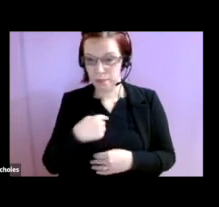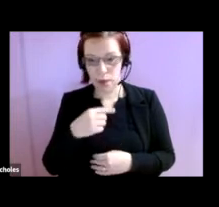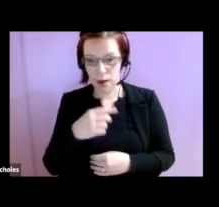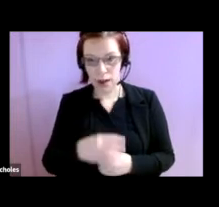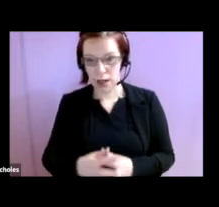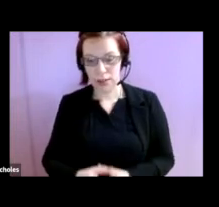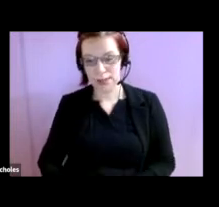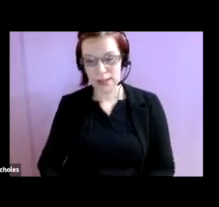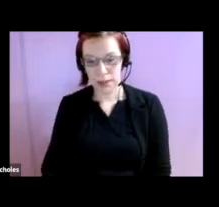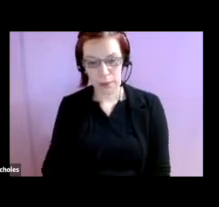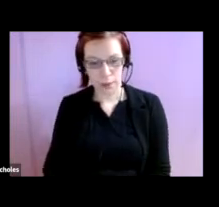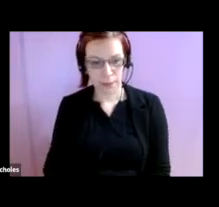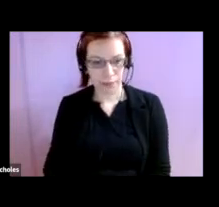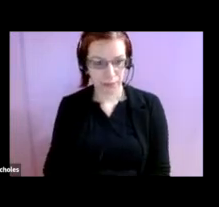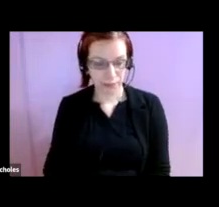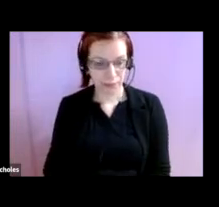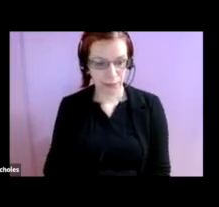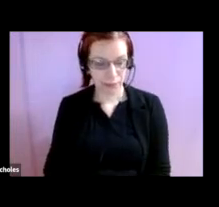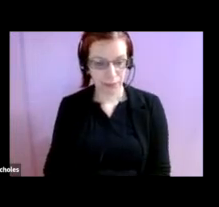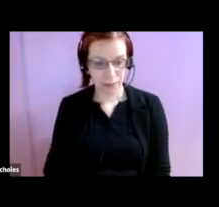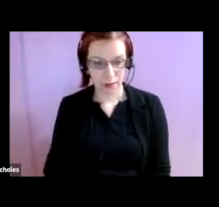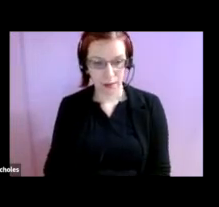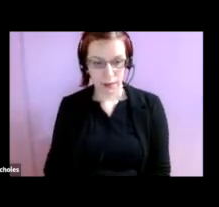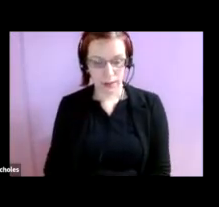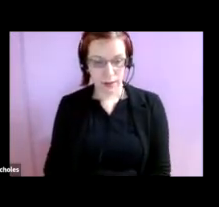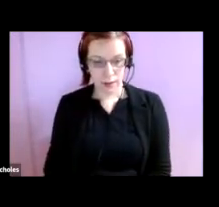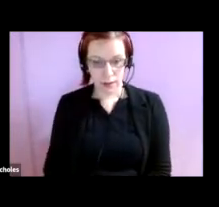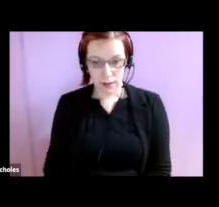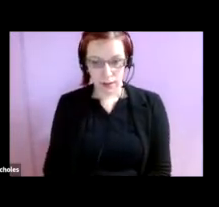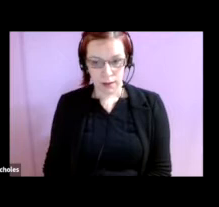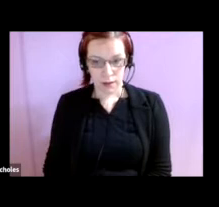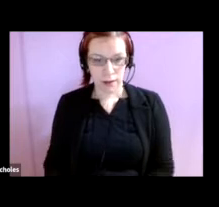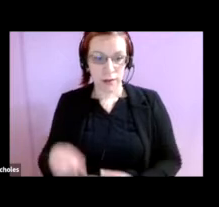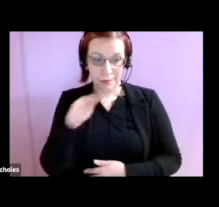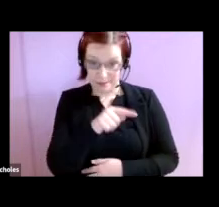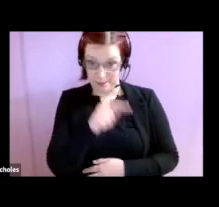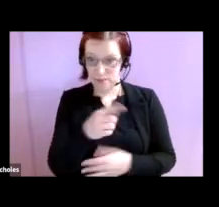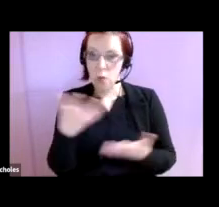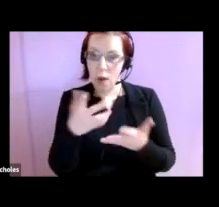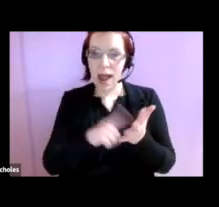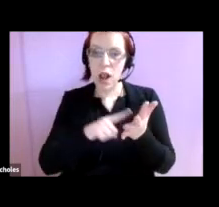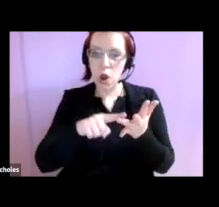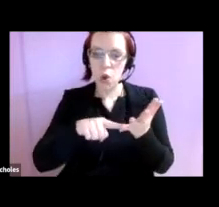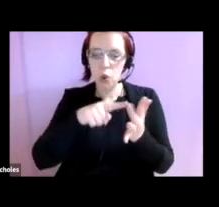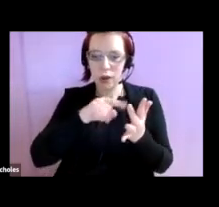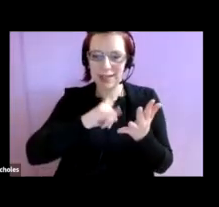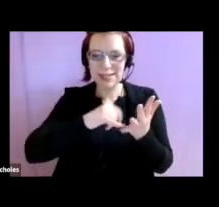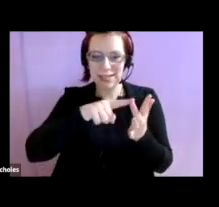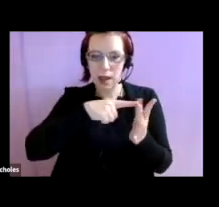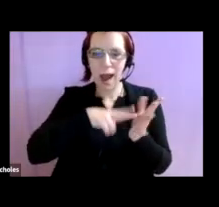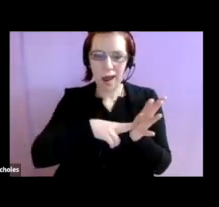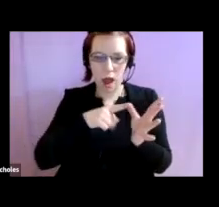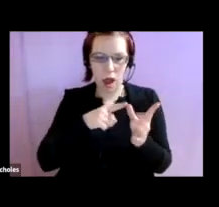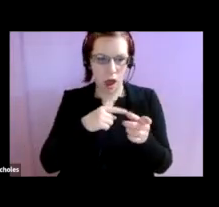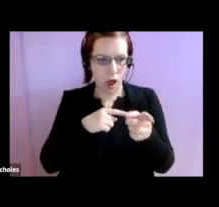identical observatory, but in a very different site. This is, of course, in Louisiana, where you can see it's actually in